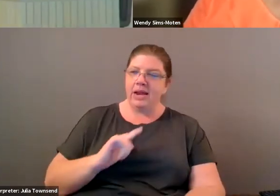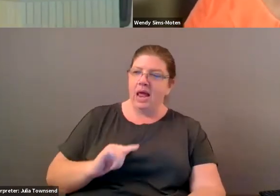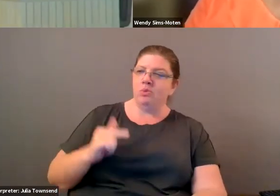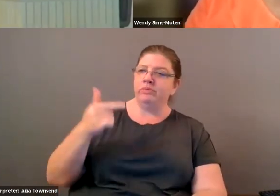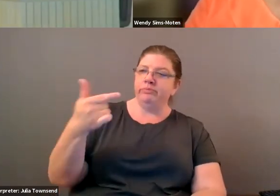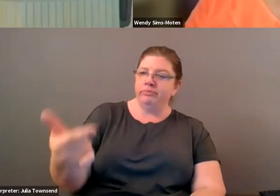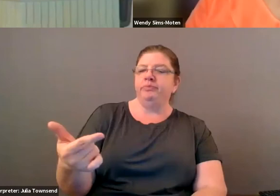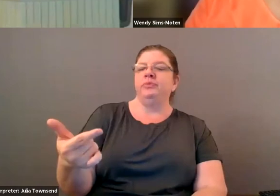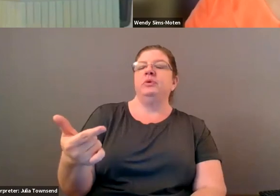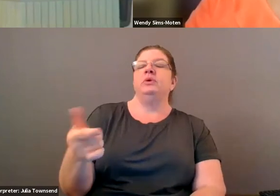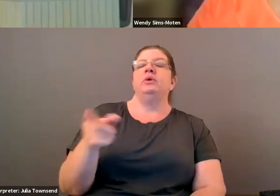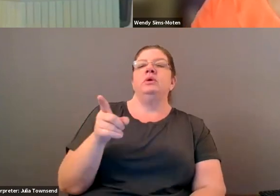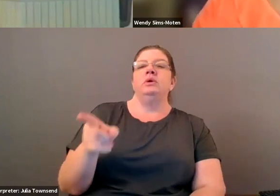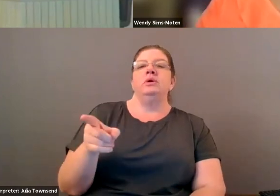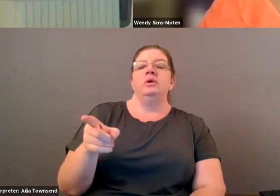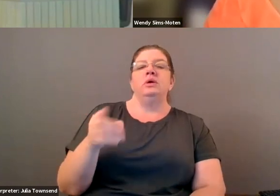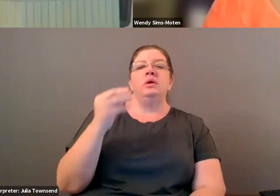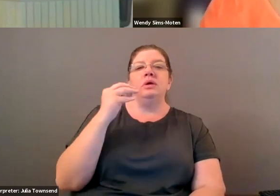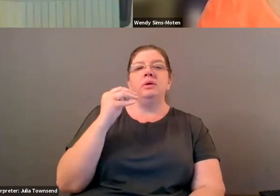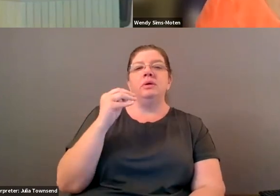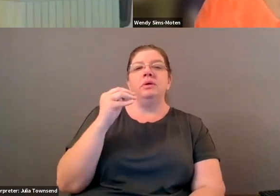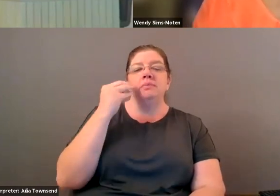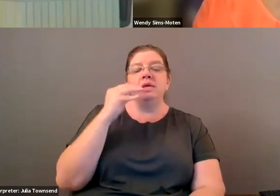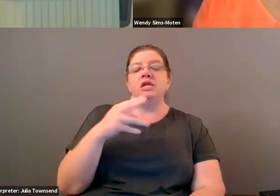to Ms. Hernandez.